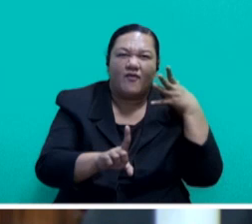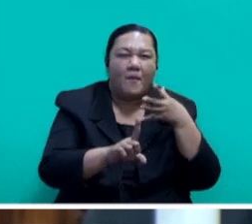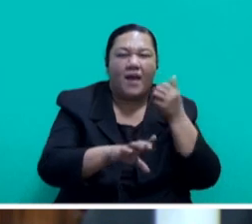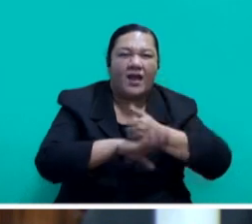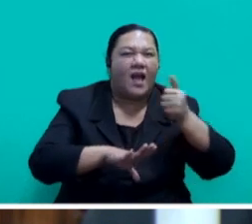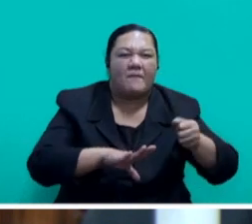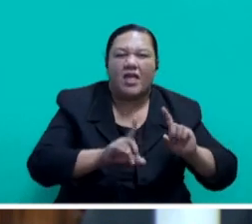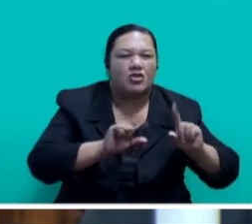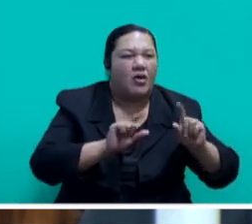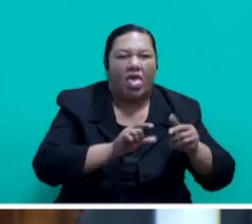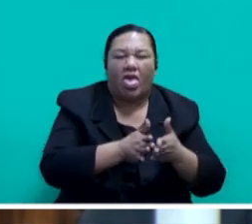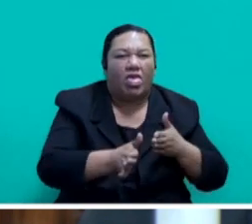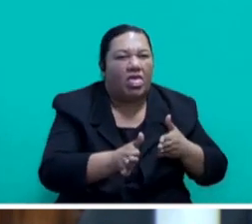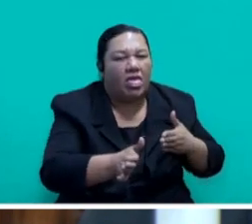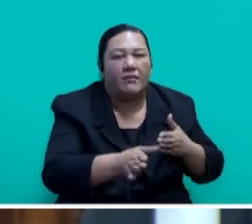took